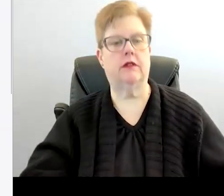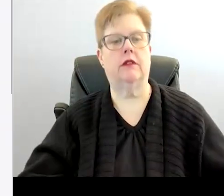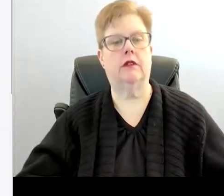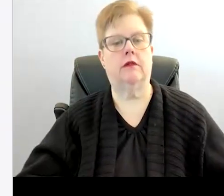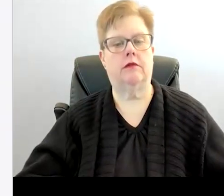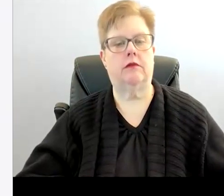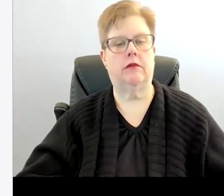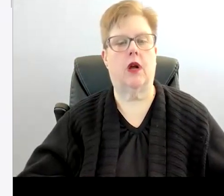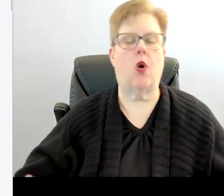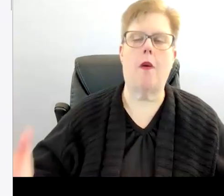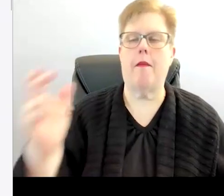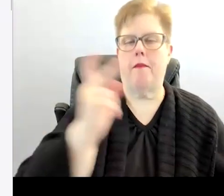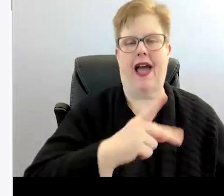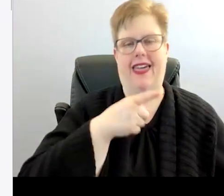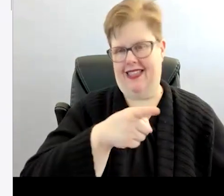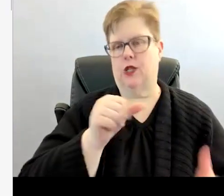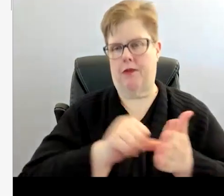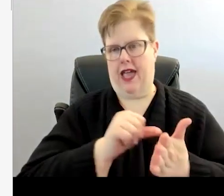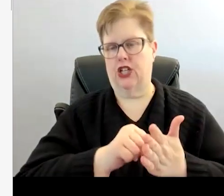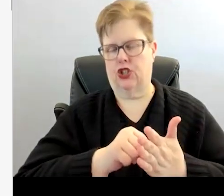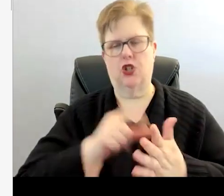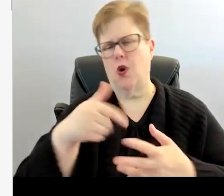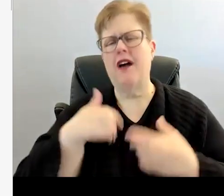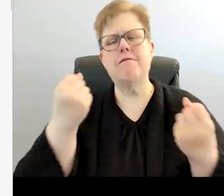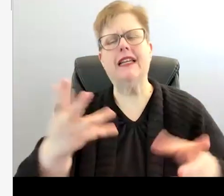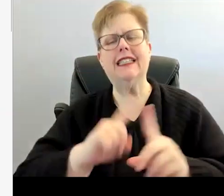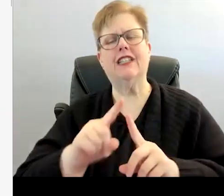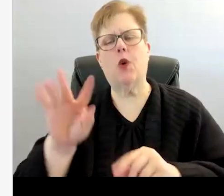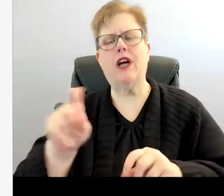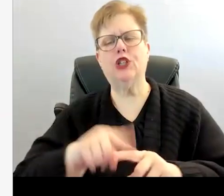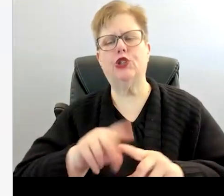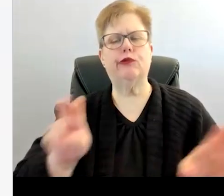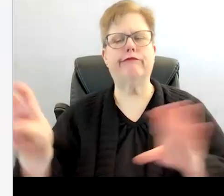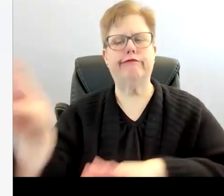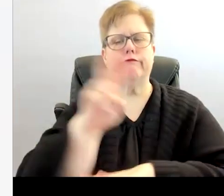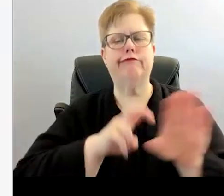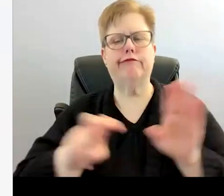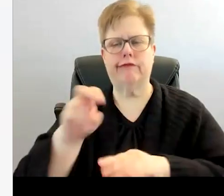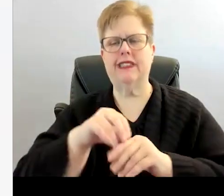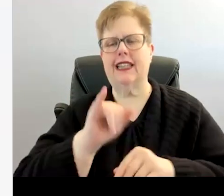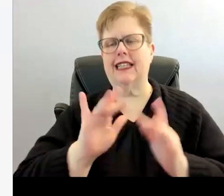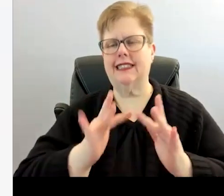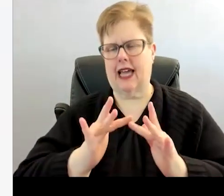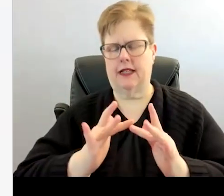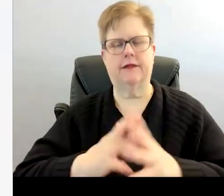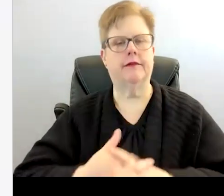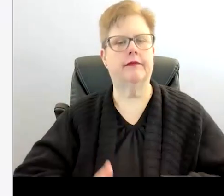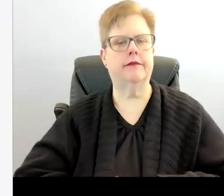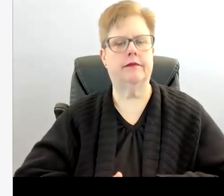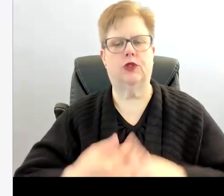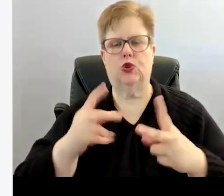and end up right back at this web page. So you have multiple ways to navigate the site. I want to highlight 2